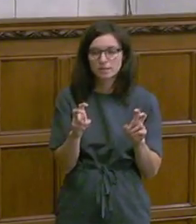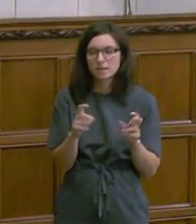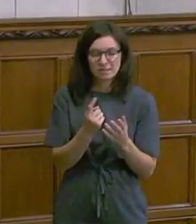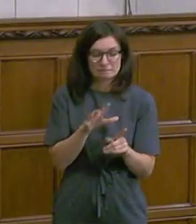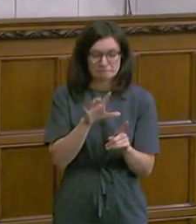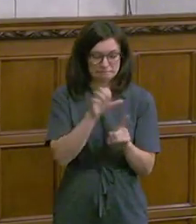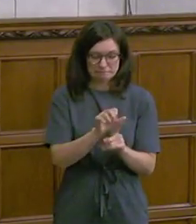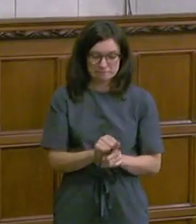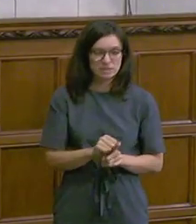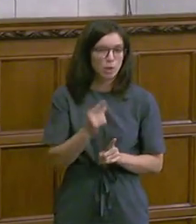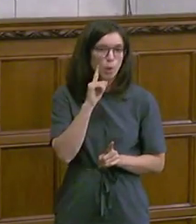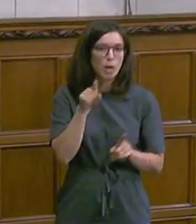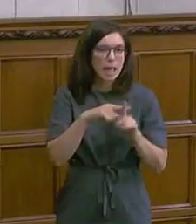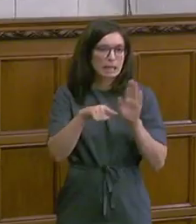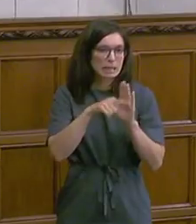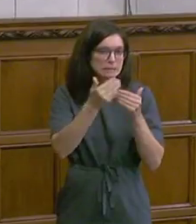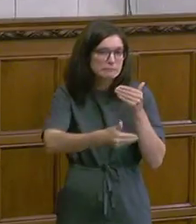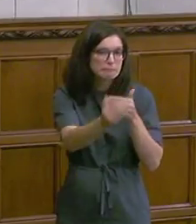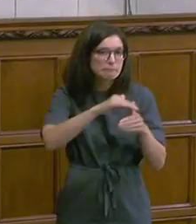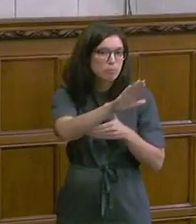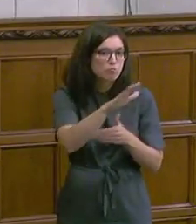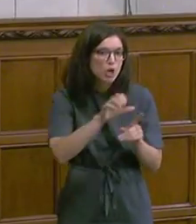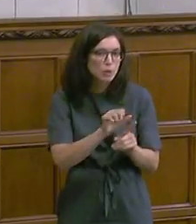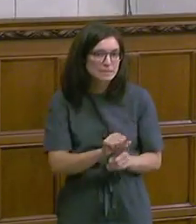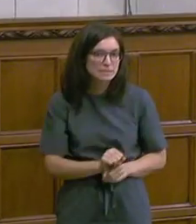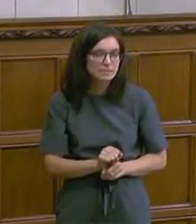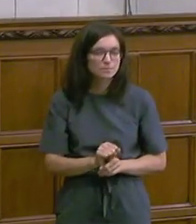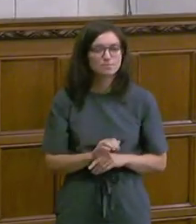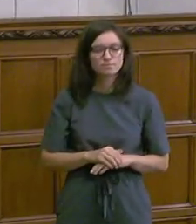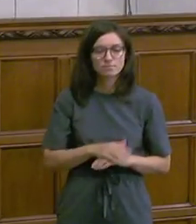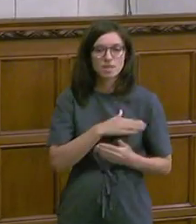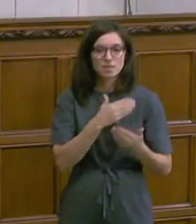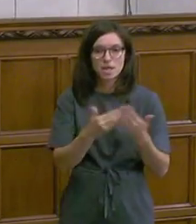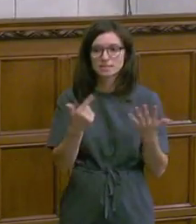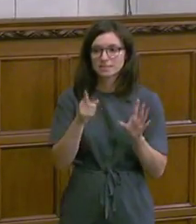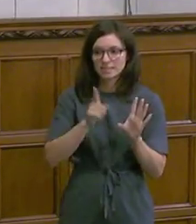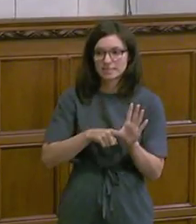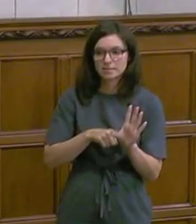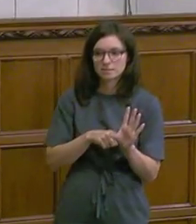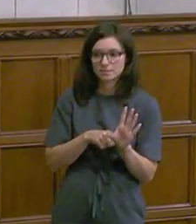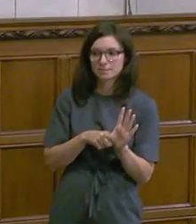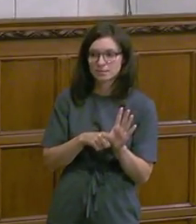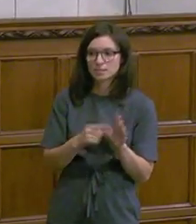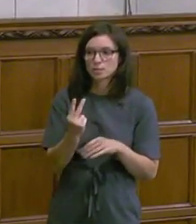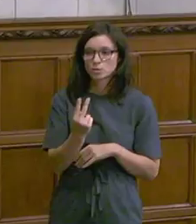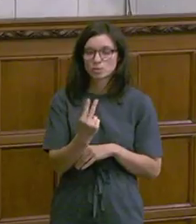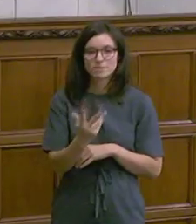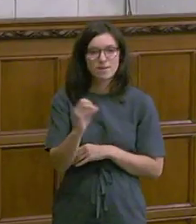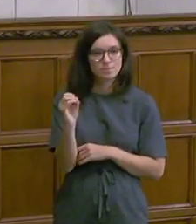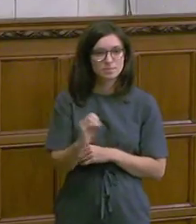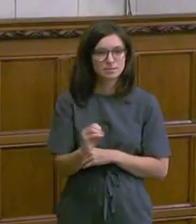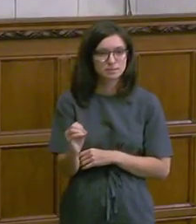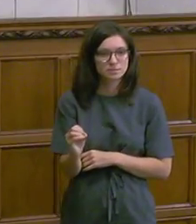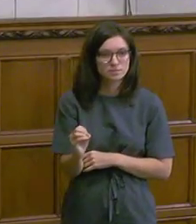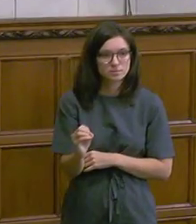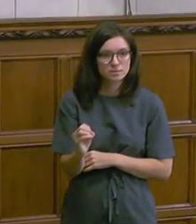good. Despite a 25%, in the last 7 years, there's been, despite a 25% increase in the number of deaf children, the number